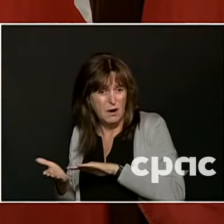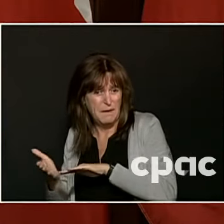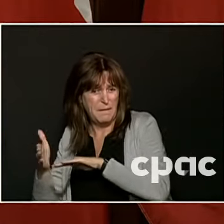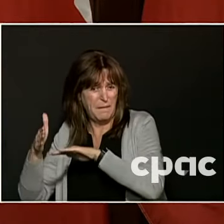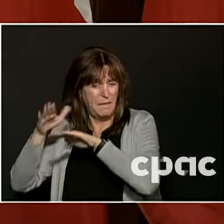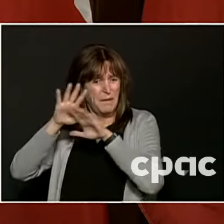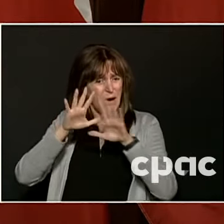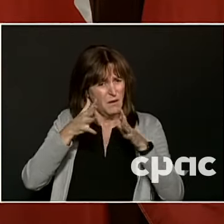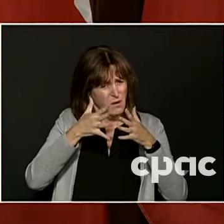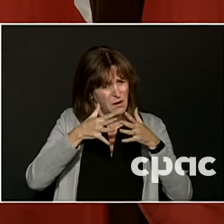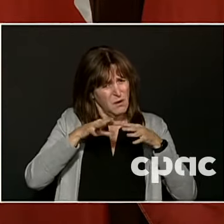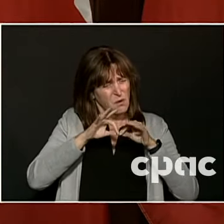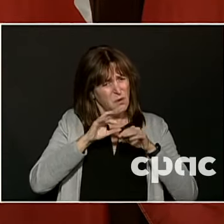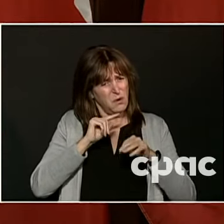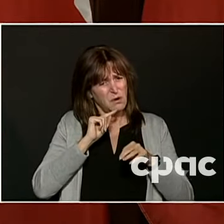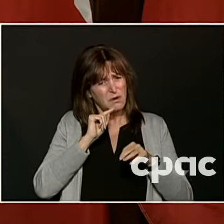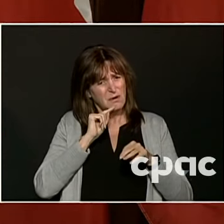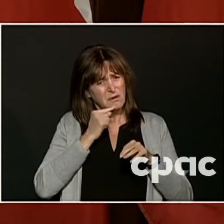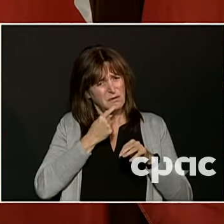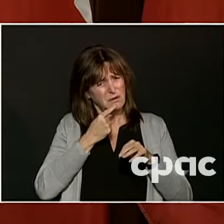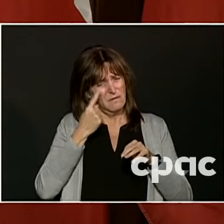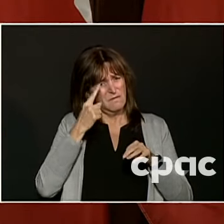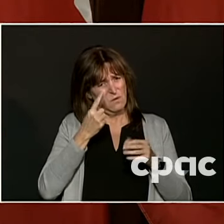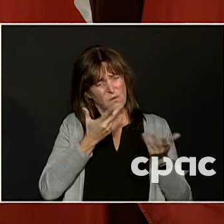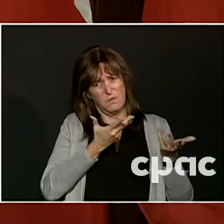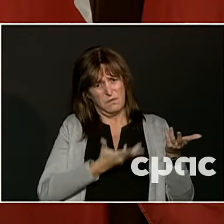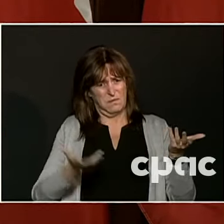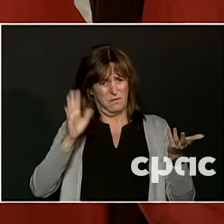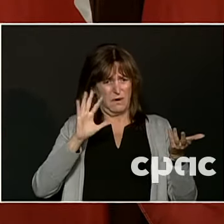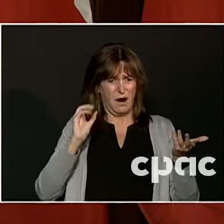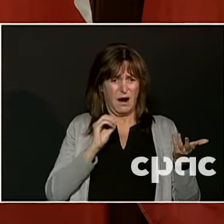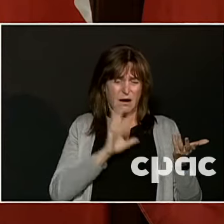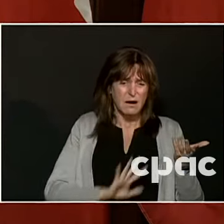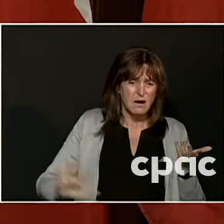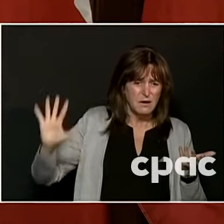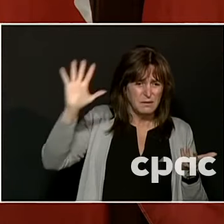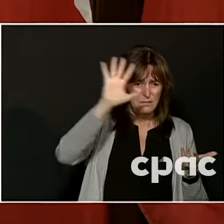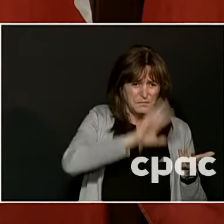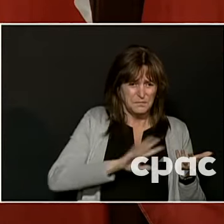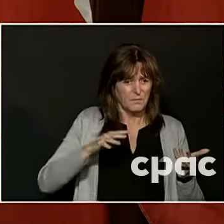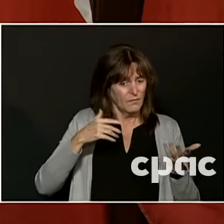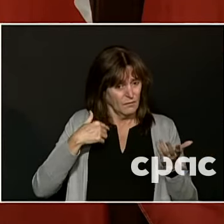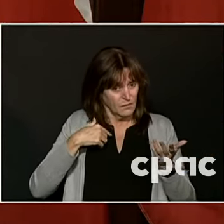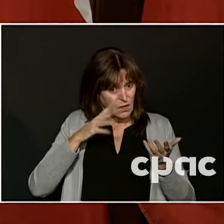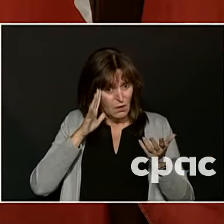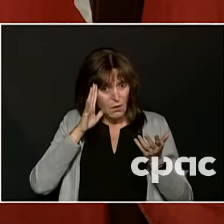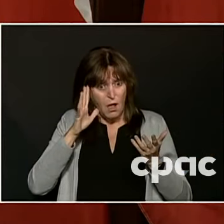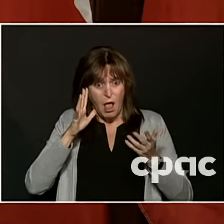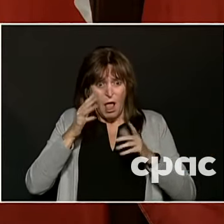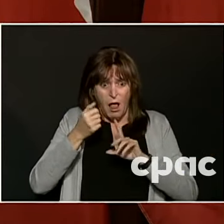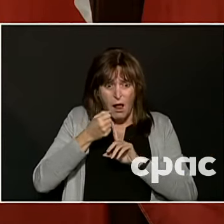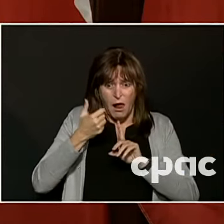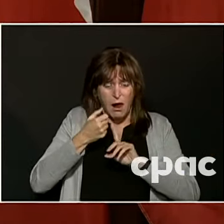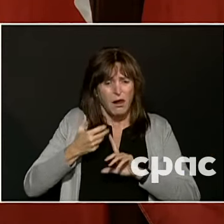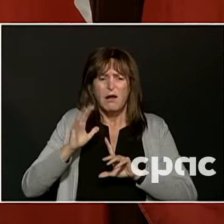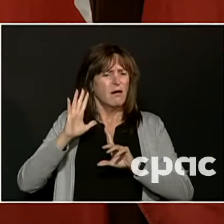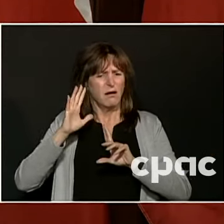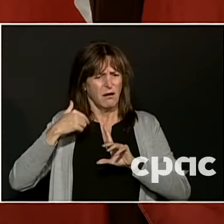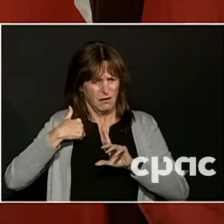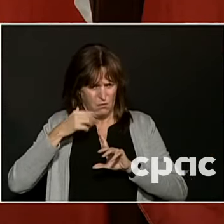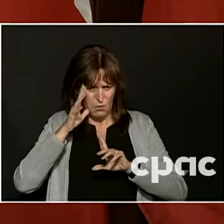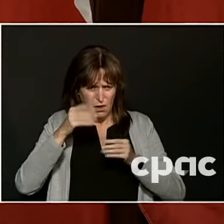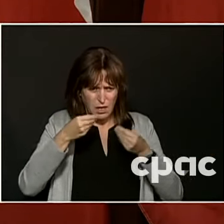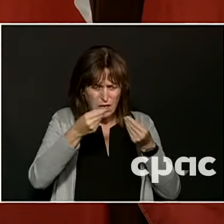I'm not going to take a lot of time. I'll have some comments to make later, but I'd like to make sure we give time for Dr. Brown to come up and present the data